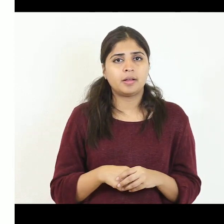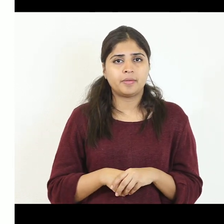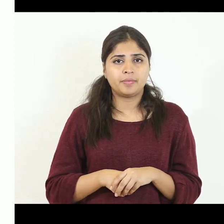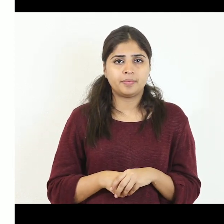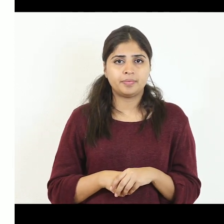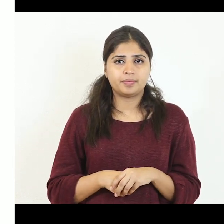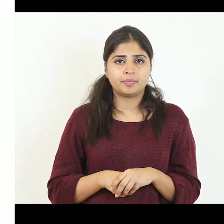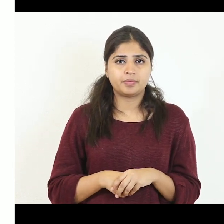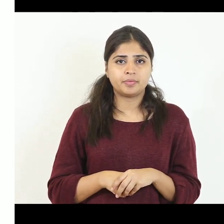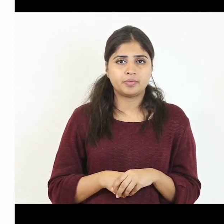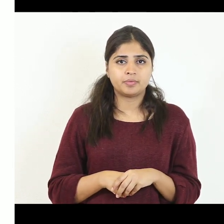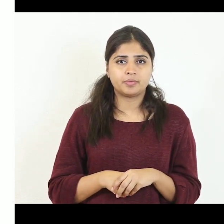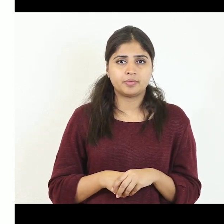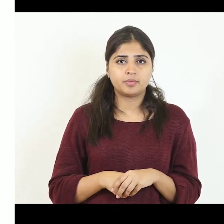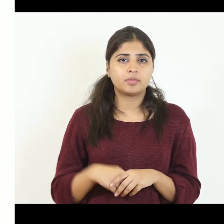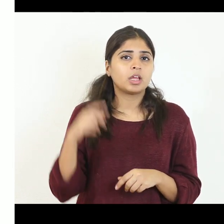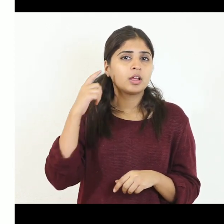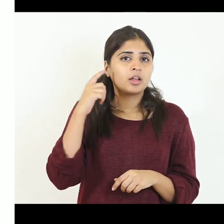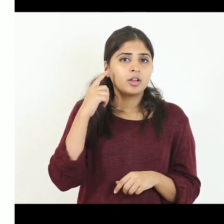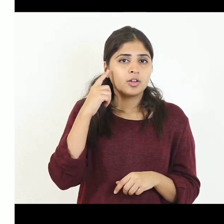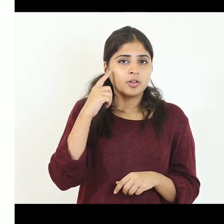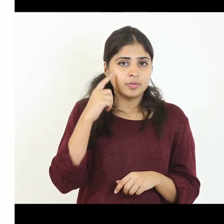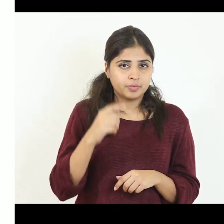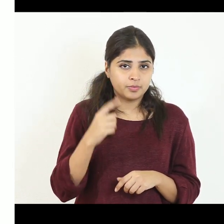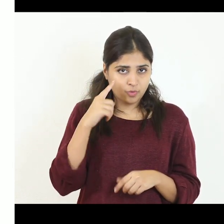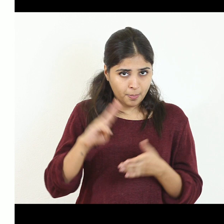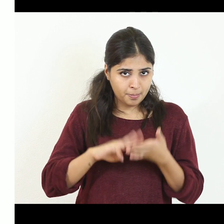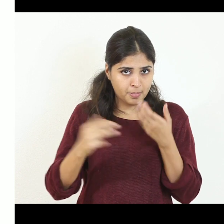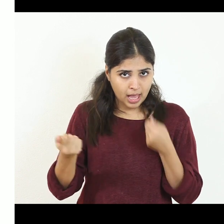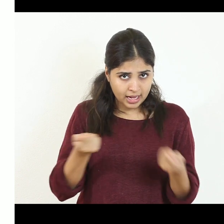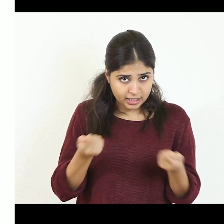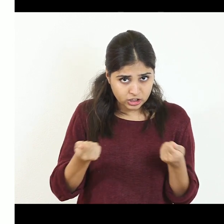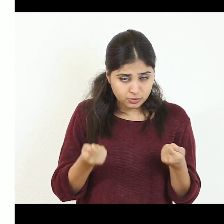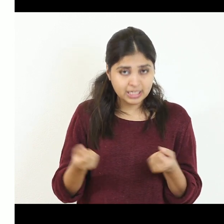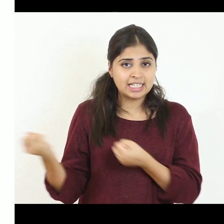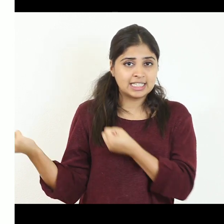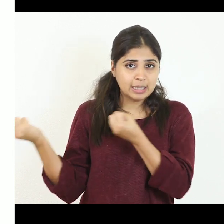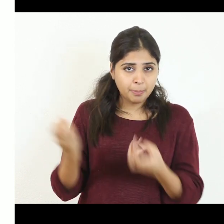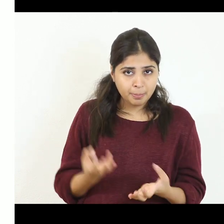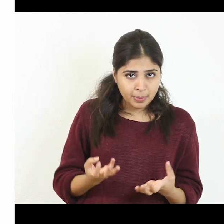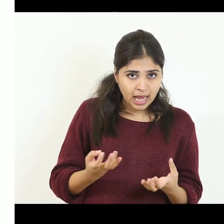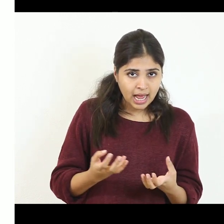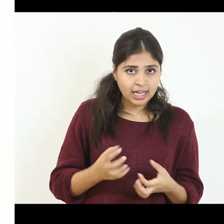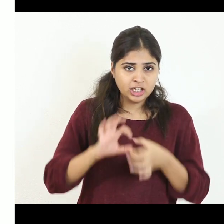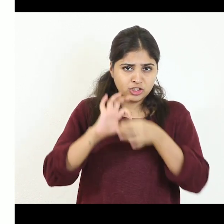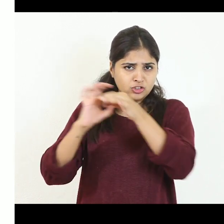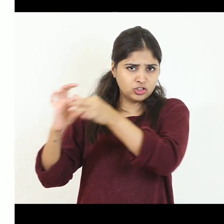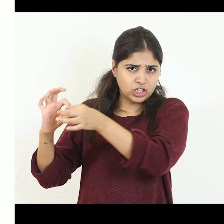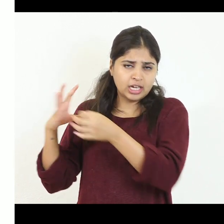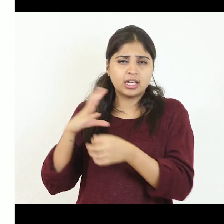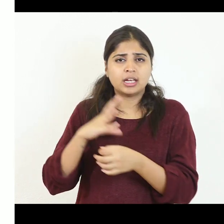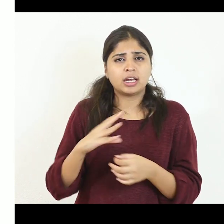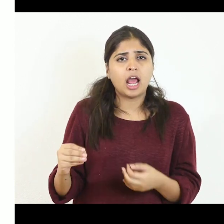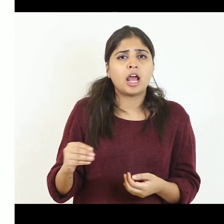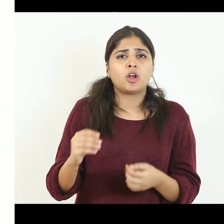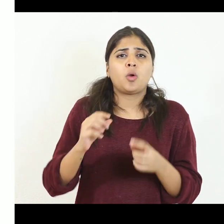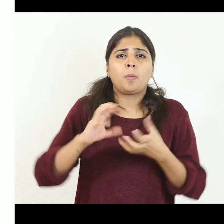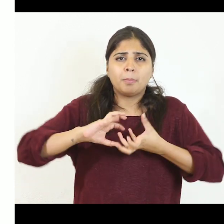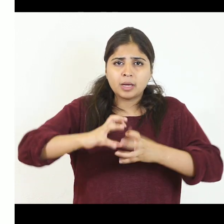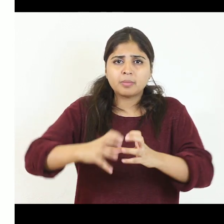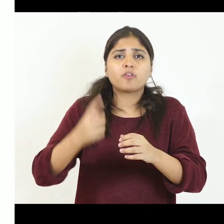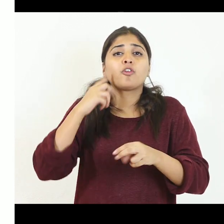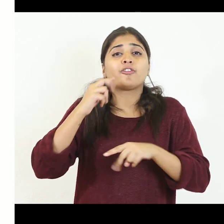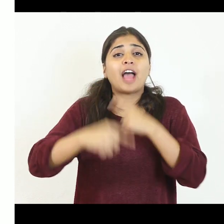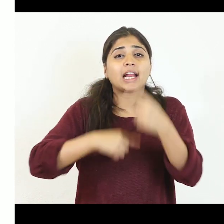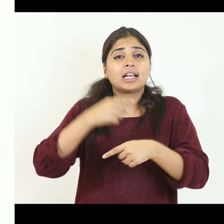Manufacturing for management of supply chain and for tracking production of items in factories,